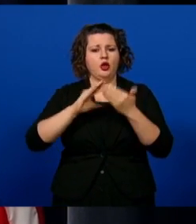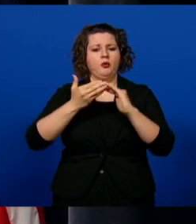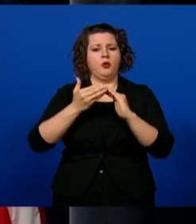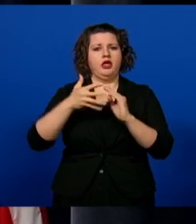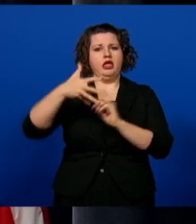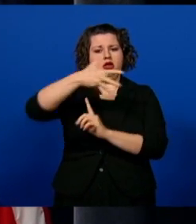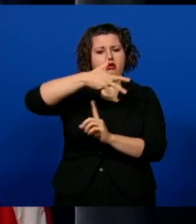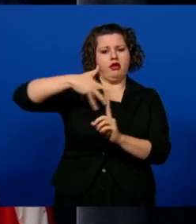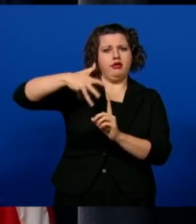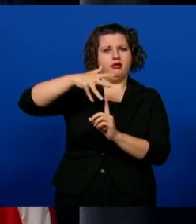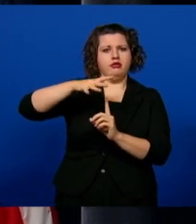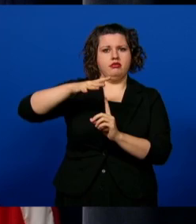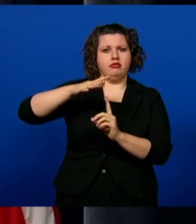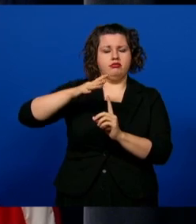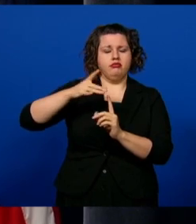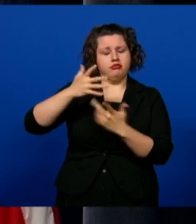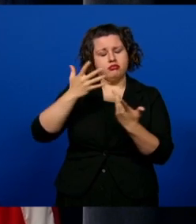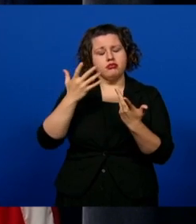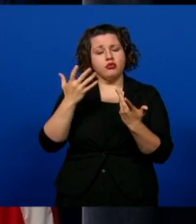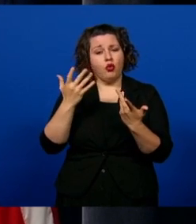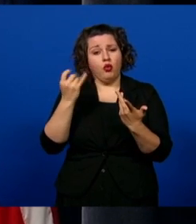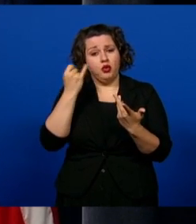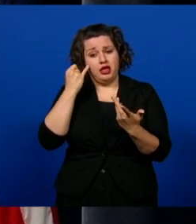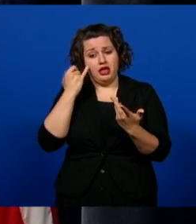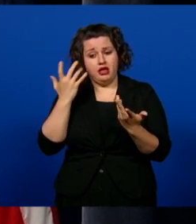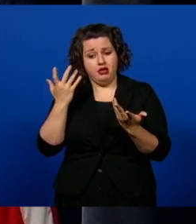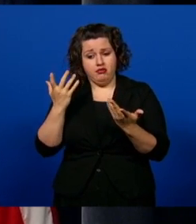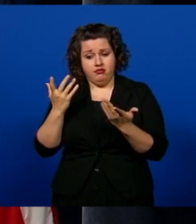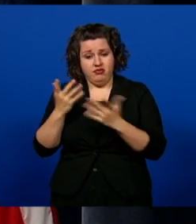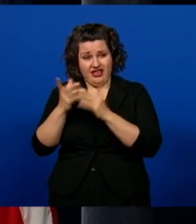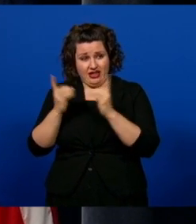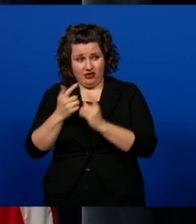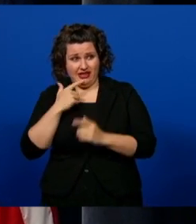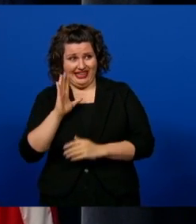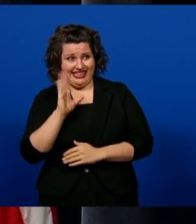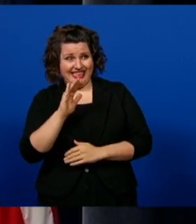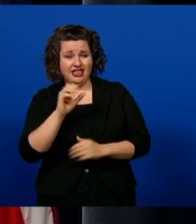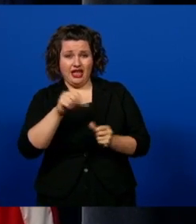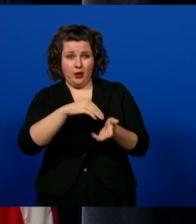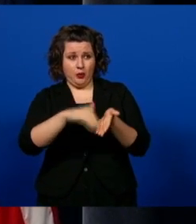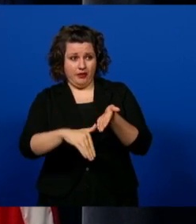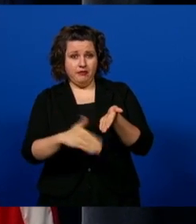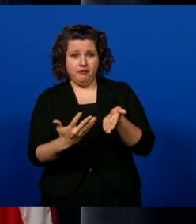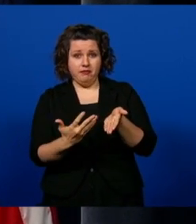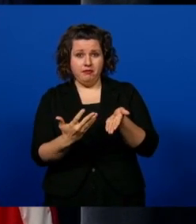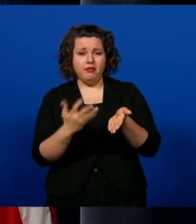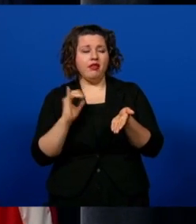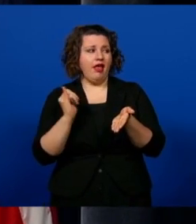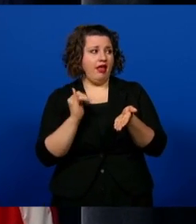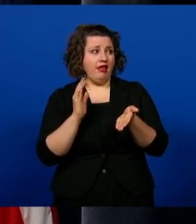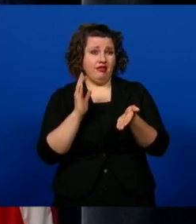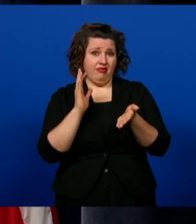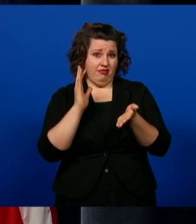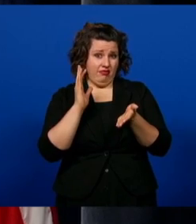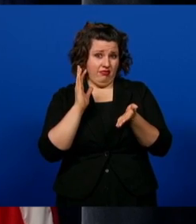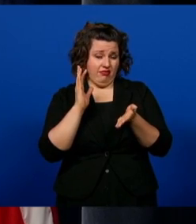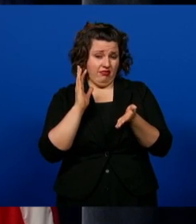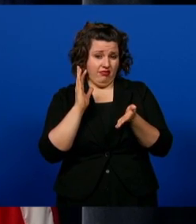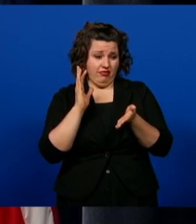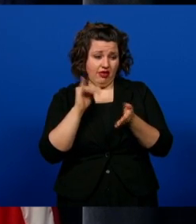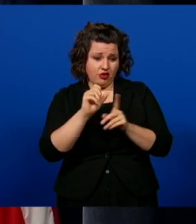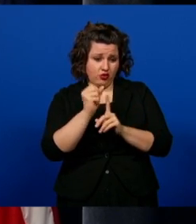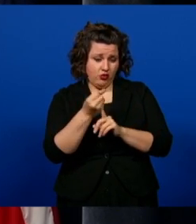context. If a district came with a request for a waiver with a situation like she mentioned,